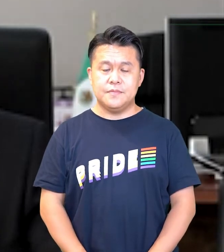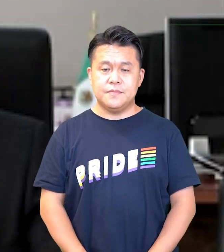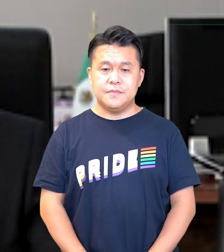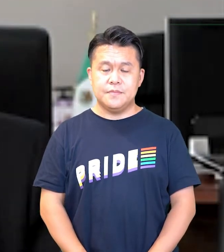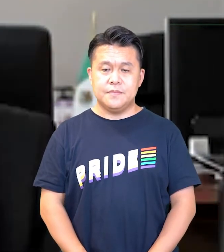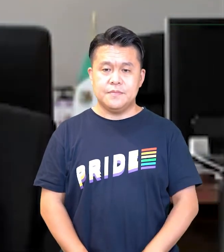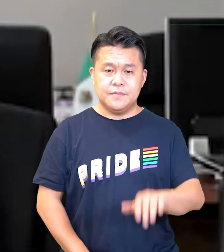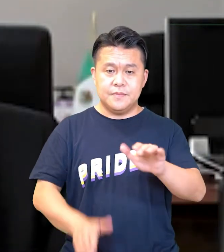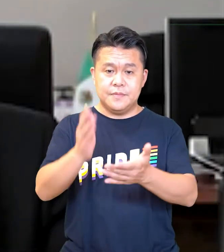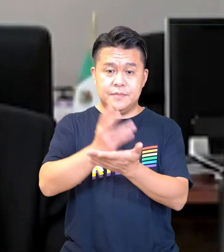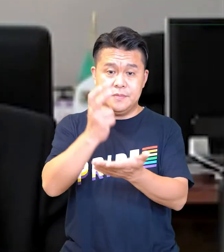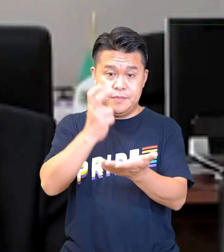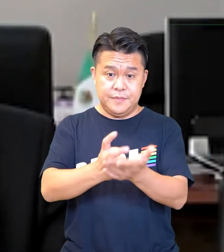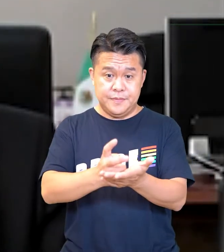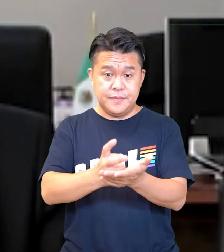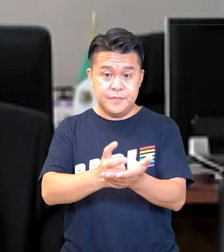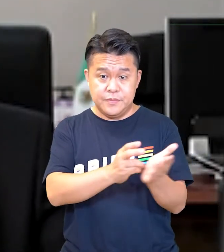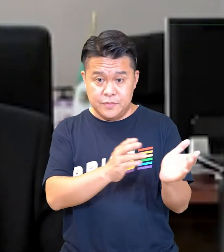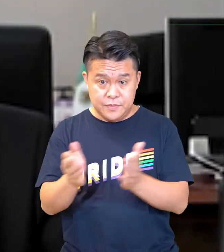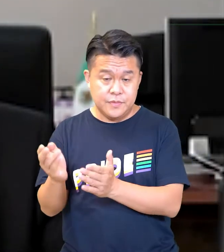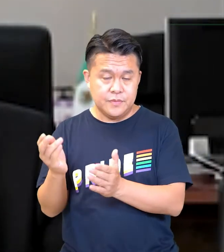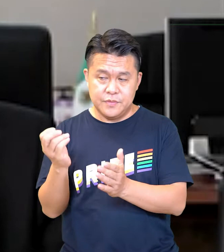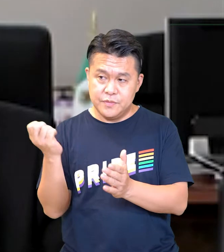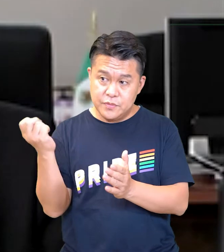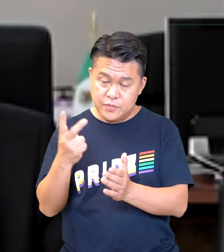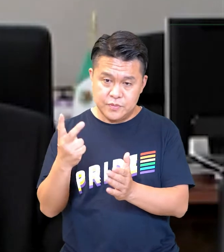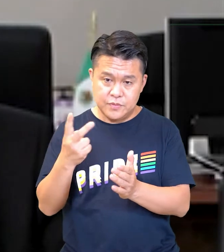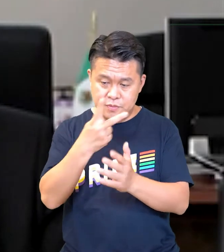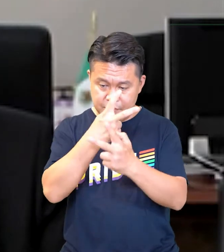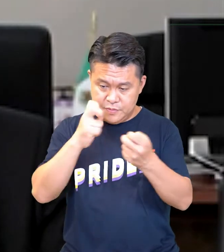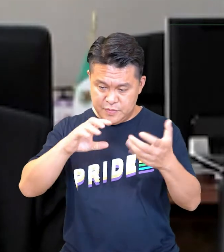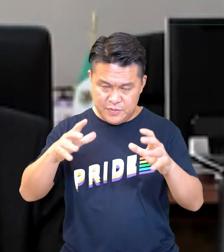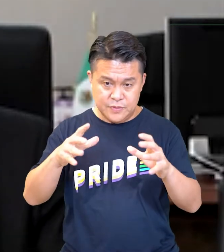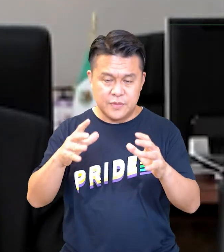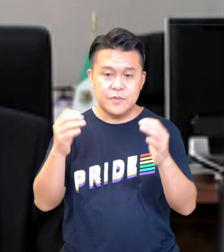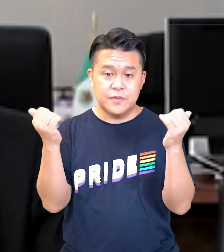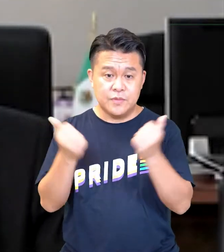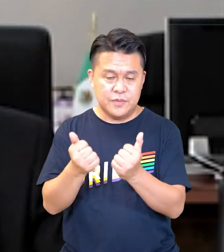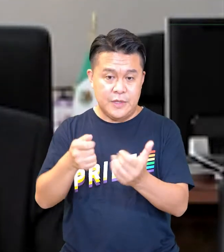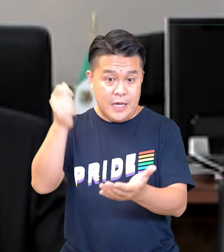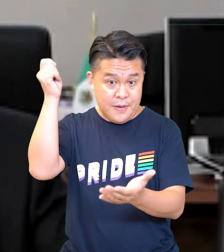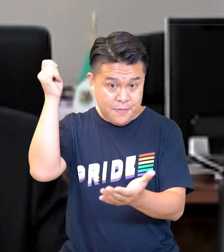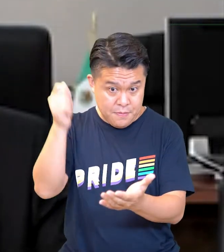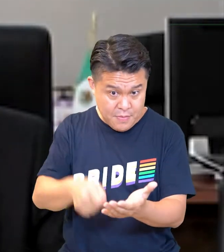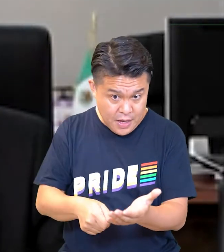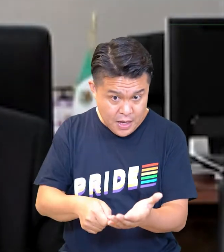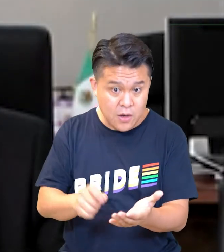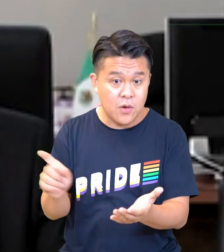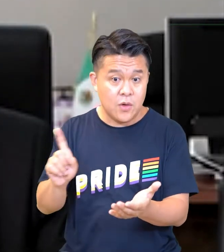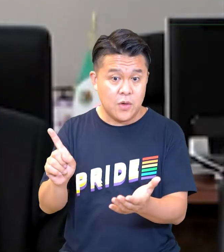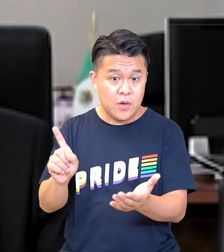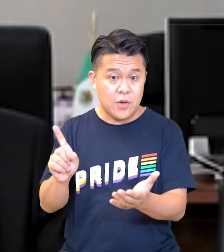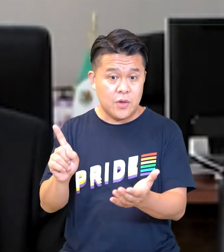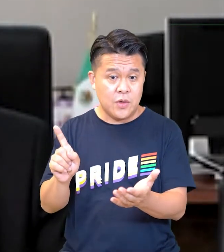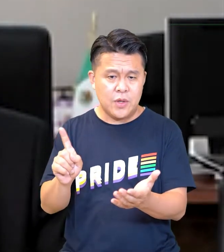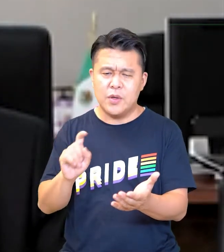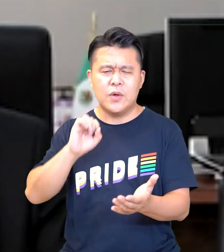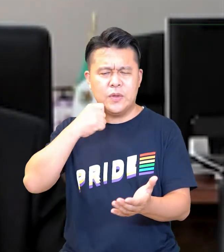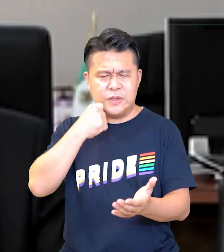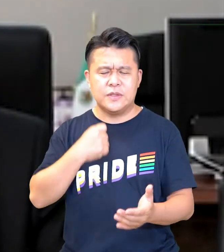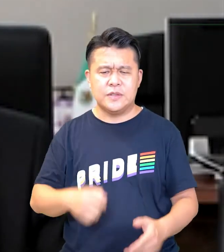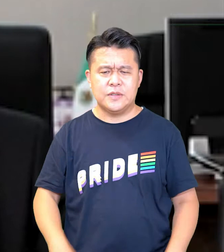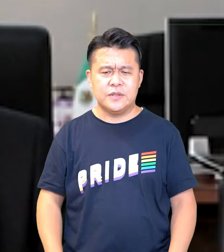The process to get a law against discrimination and pass it through the